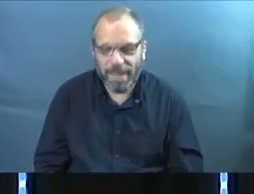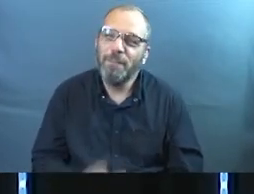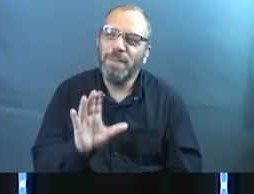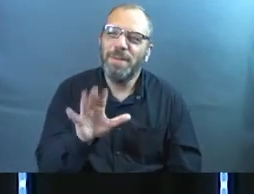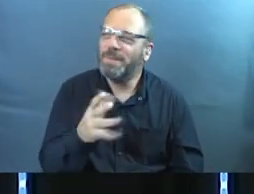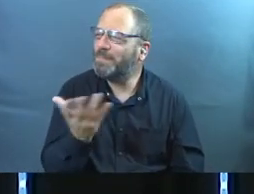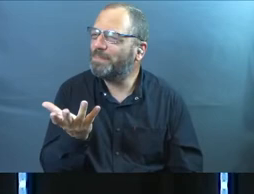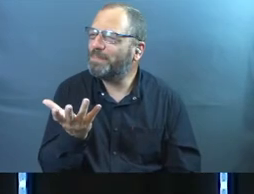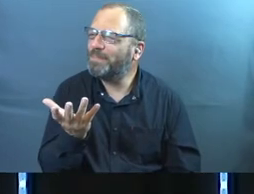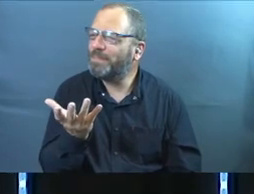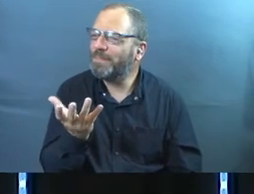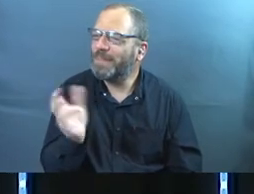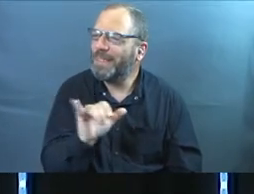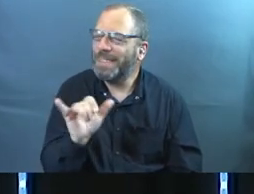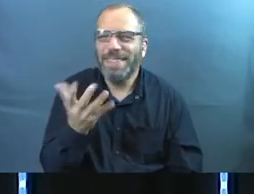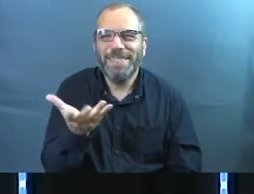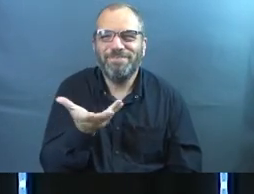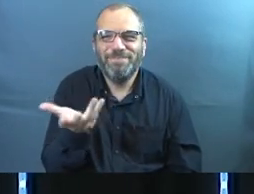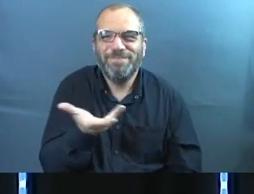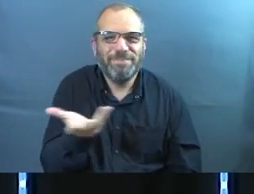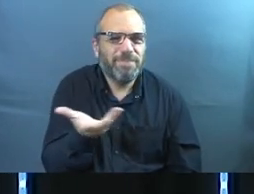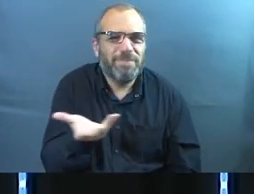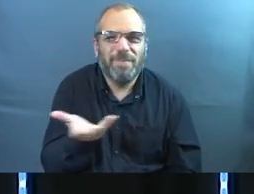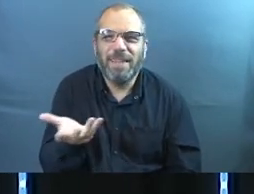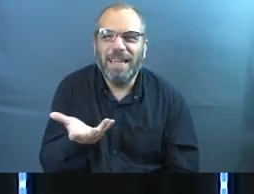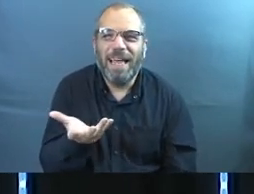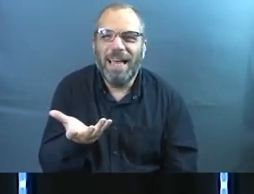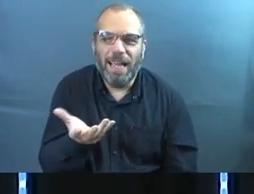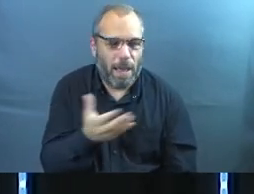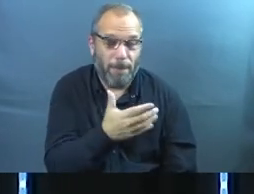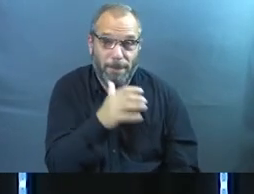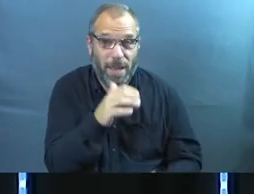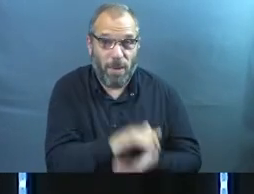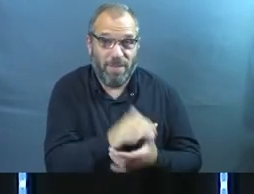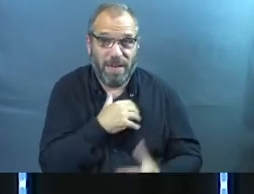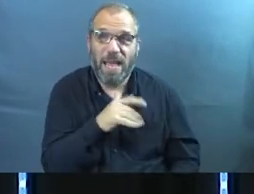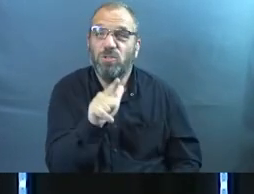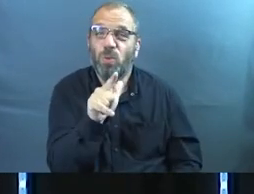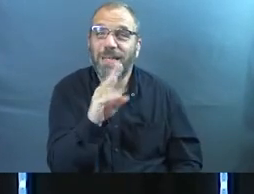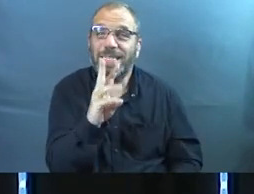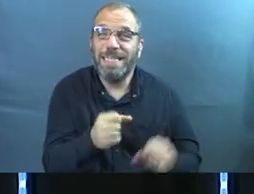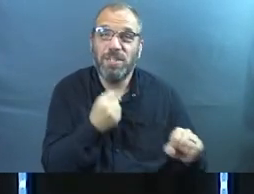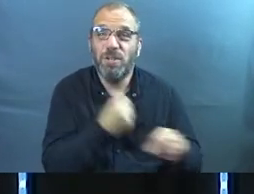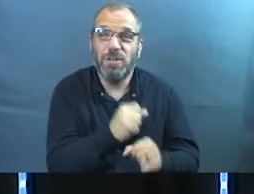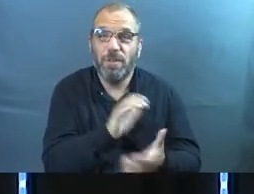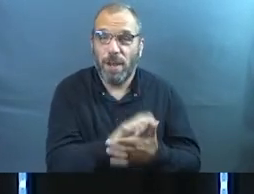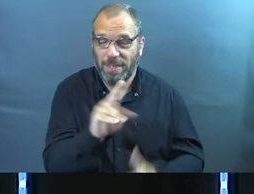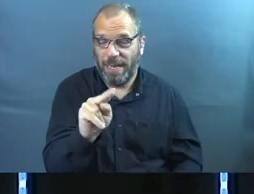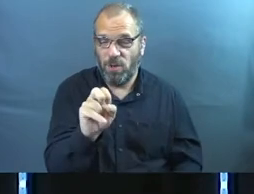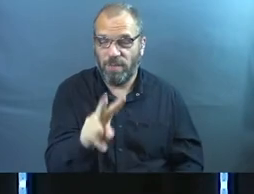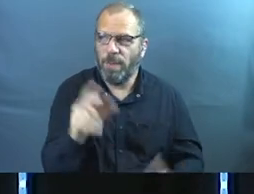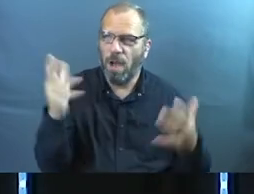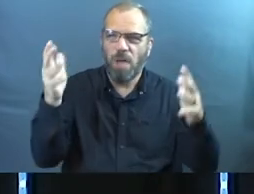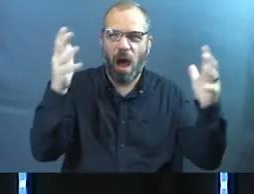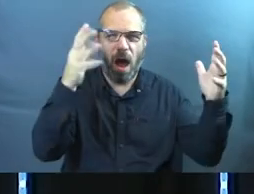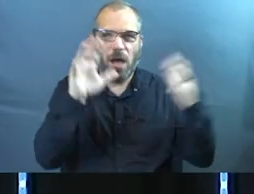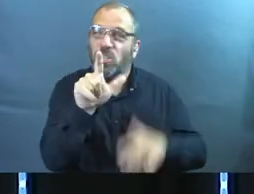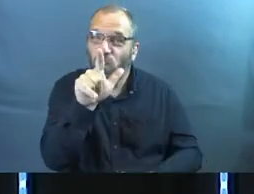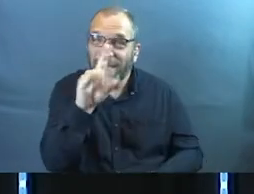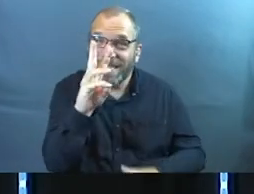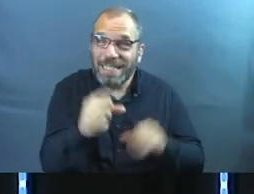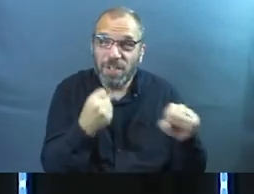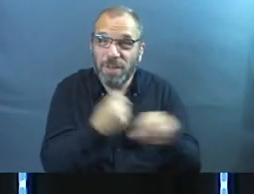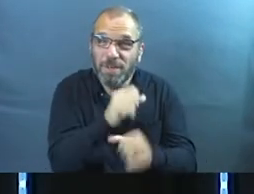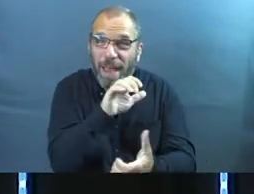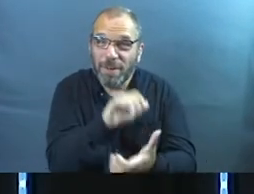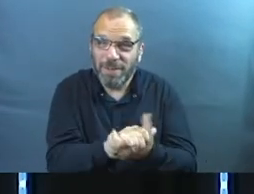You know, there's just something about, you know, we'll be 26 years married this year. November. Yeah.